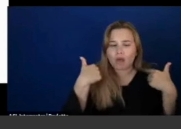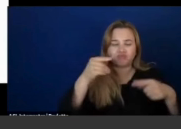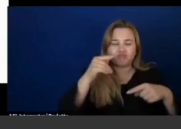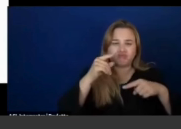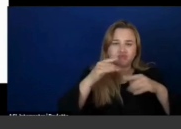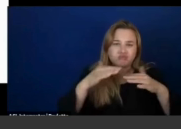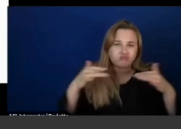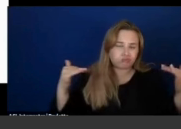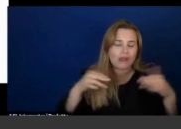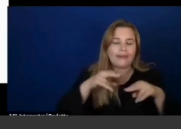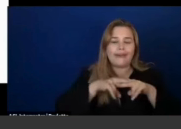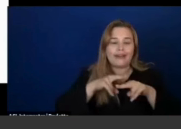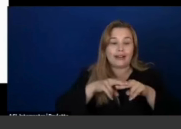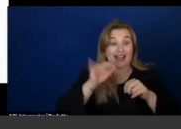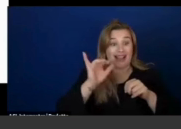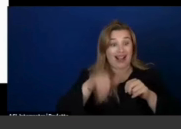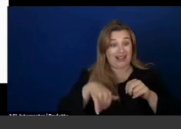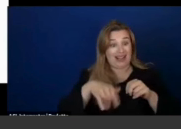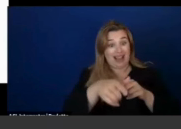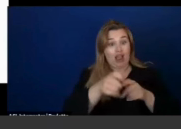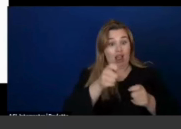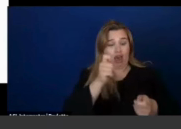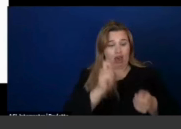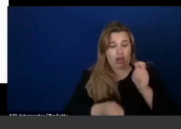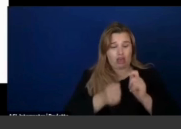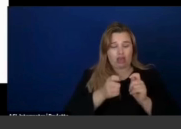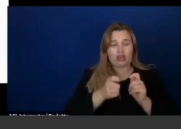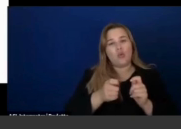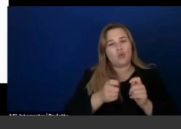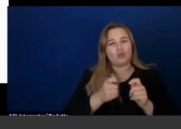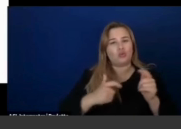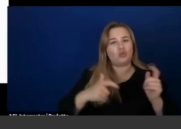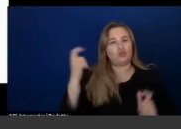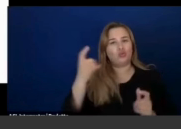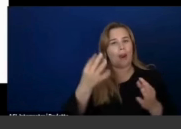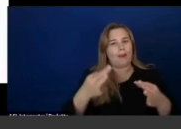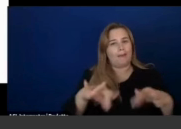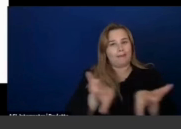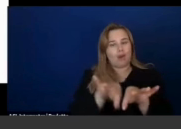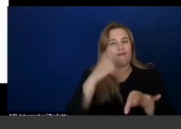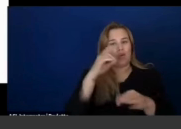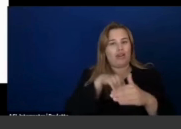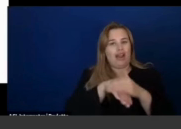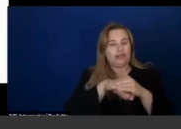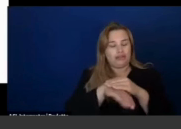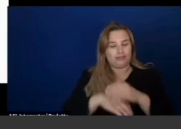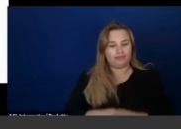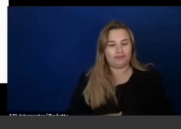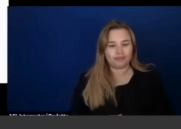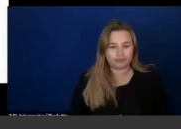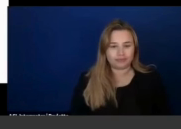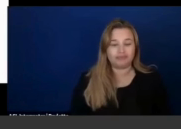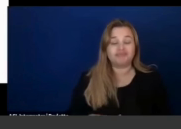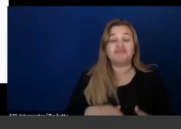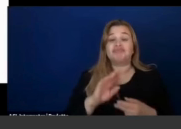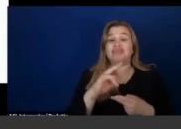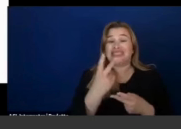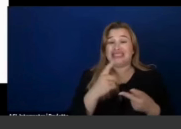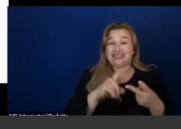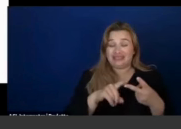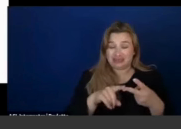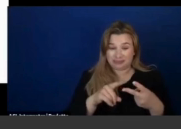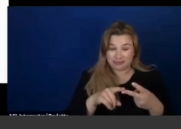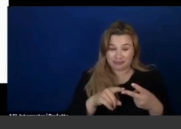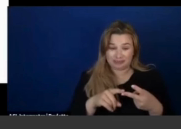seating, and that adaptability is a huge thing when it comes to access. In the second image